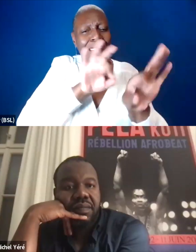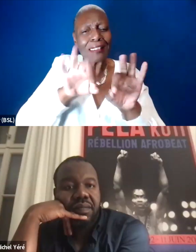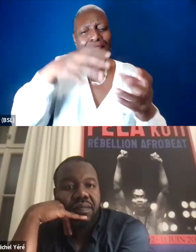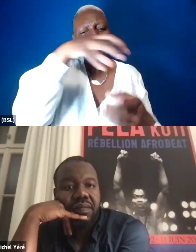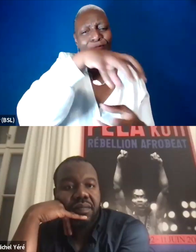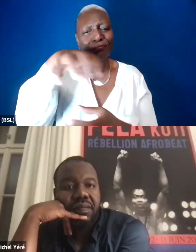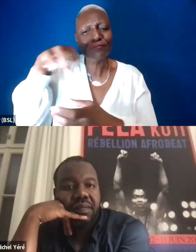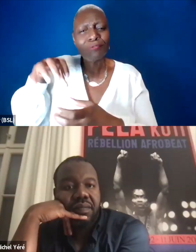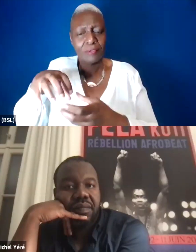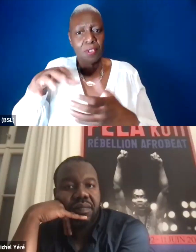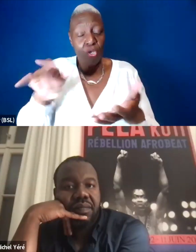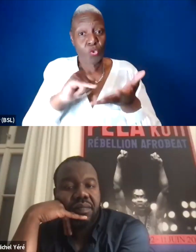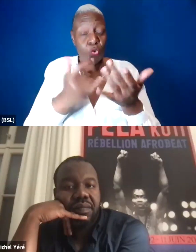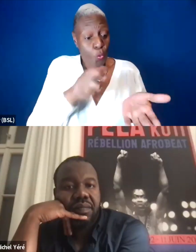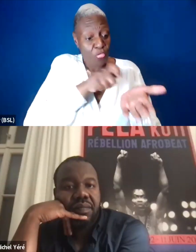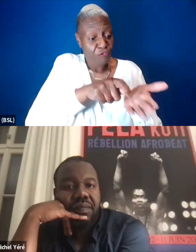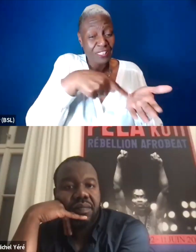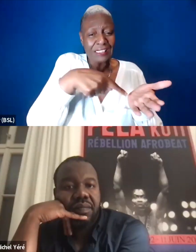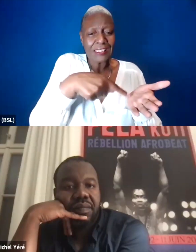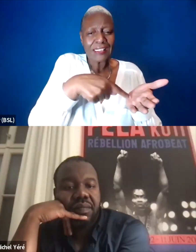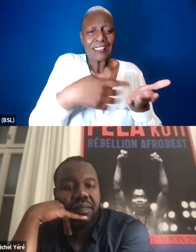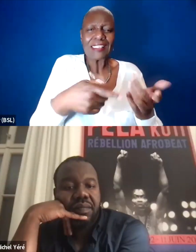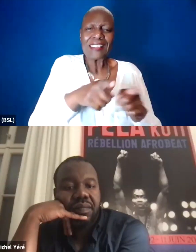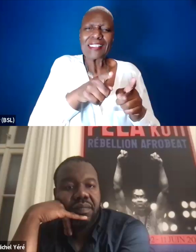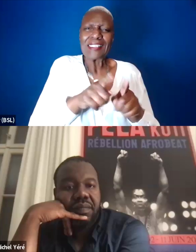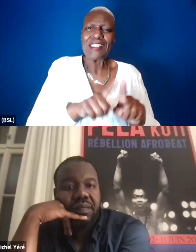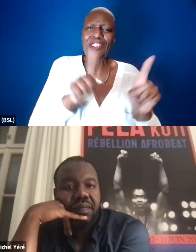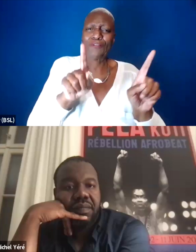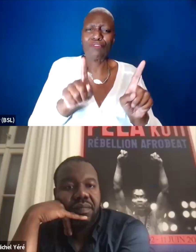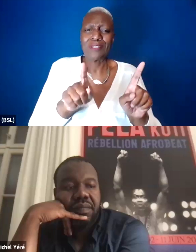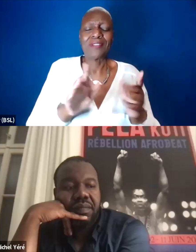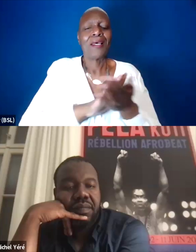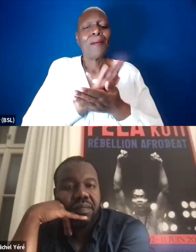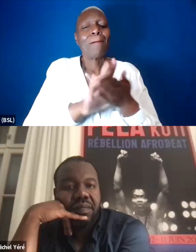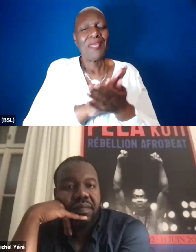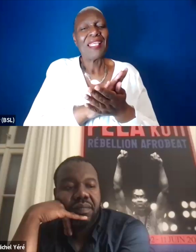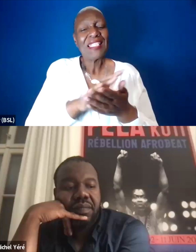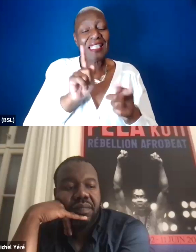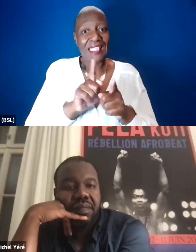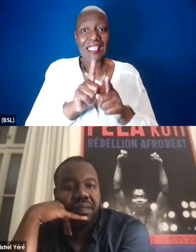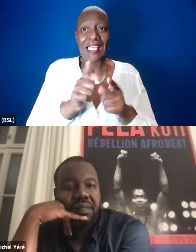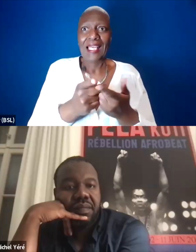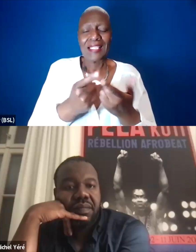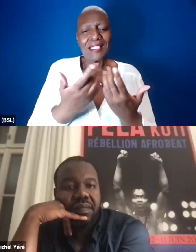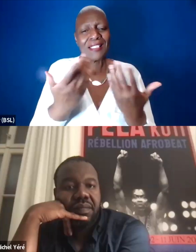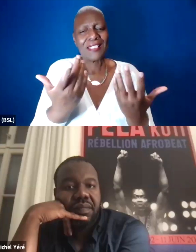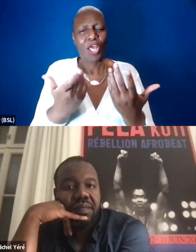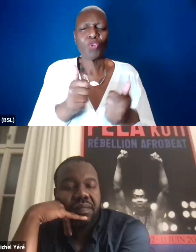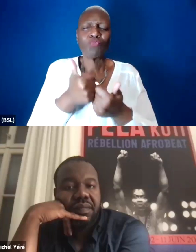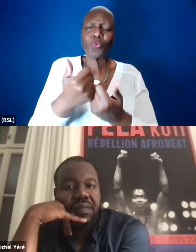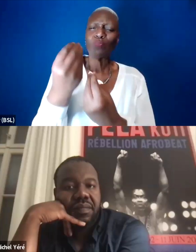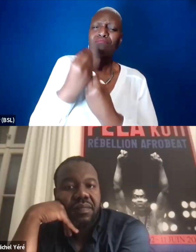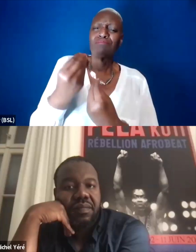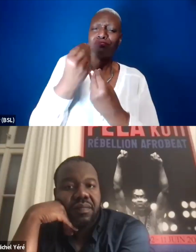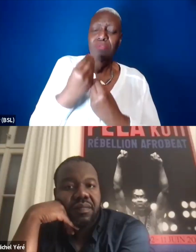from the written variety, what we call Western Armenian today. So he's apprenticed. He has a much beloved teacher